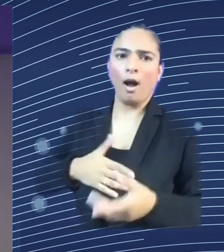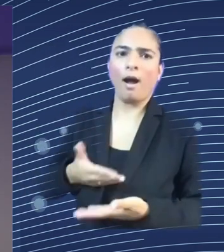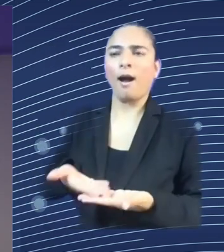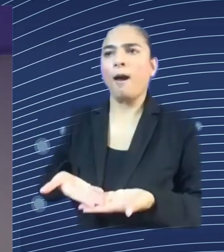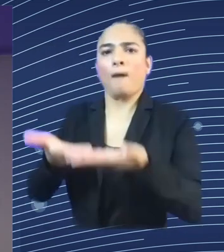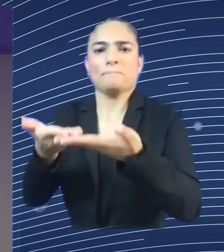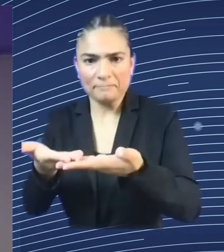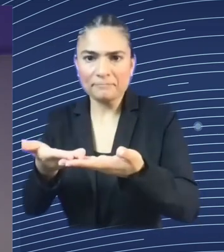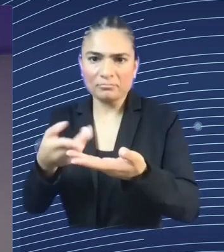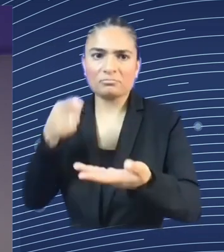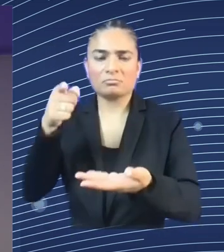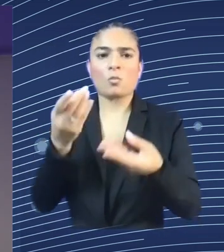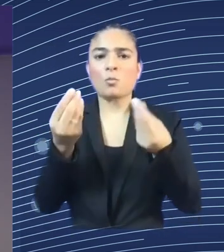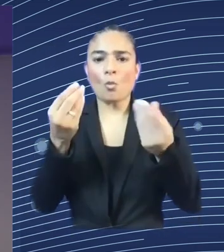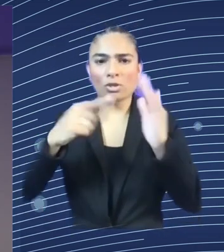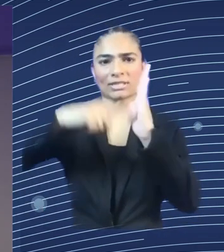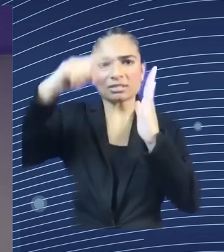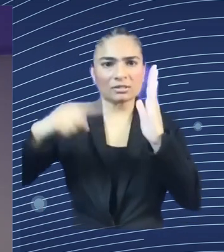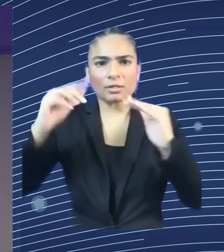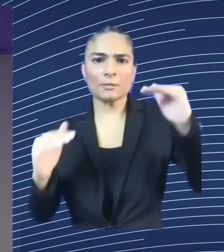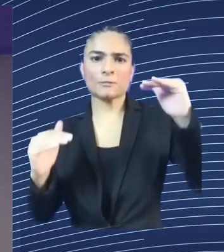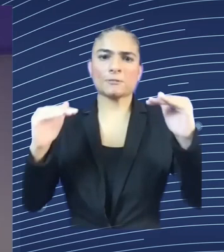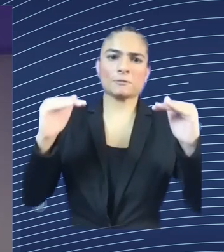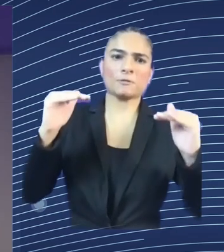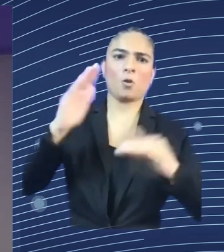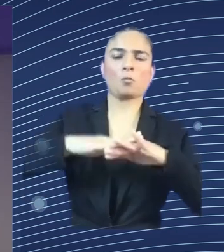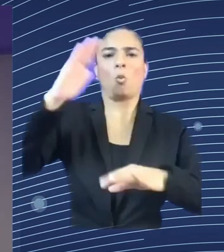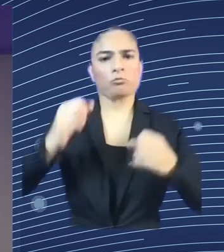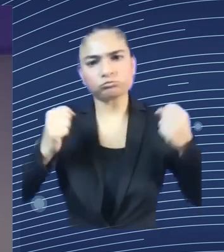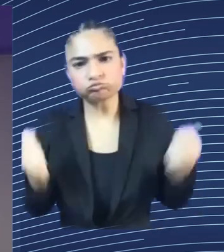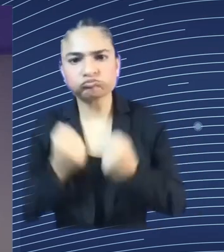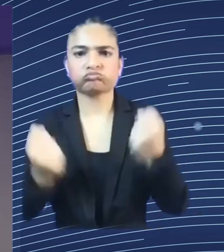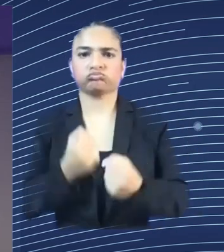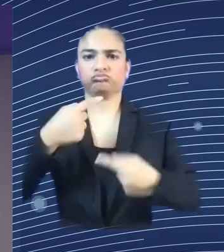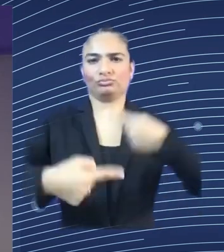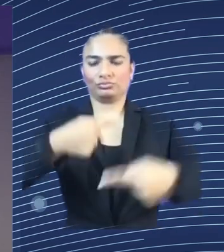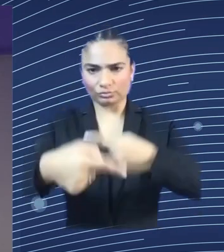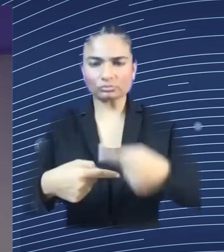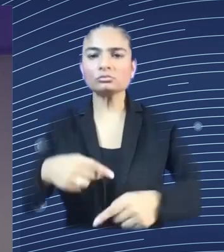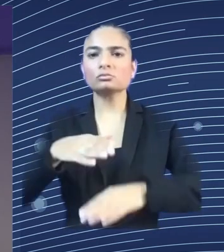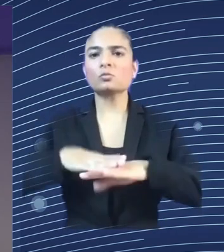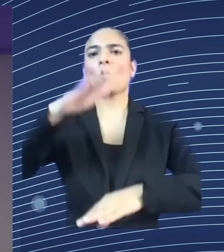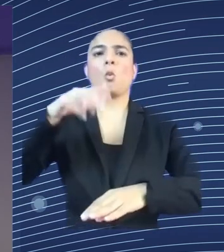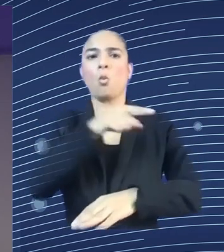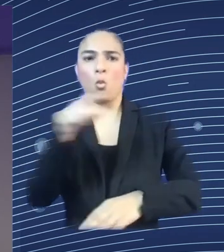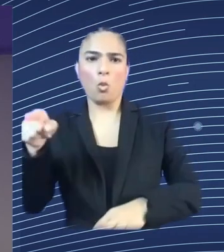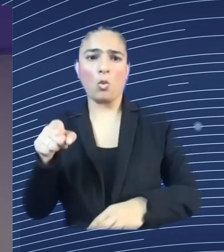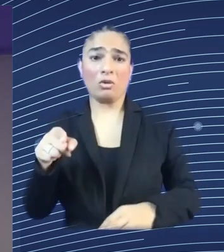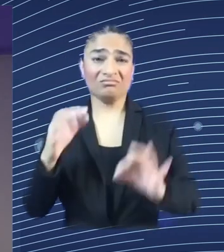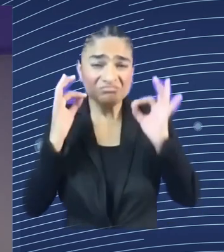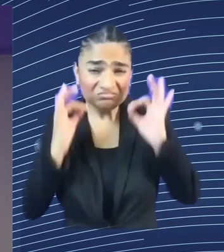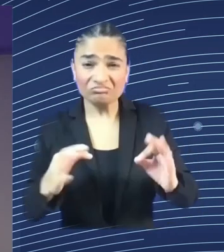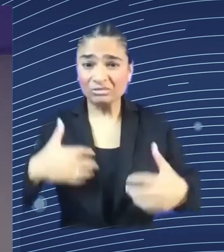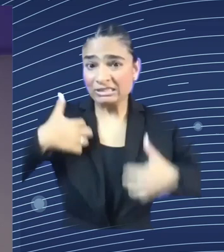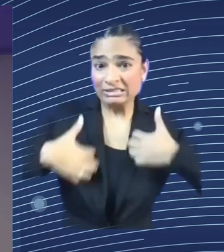them were not interested, actually, because they were like, what can you do to make sure that I'm compliant with the